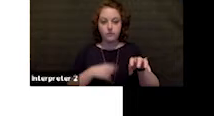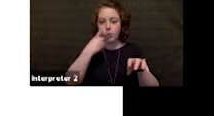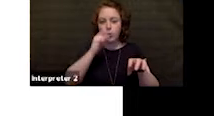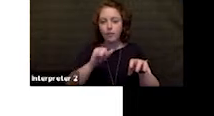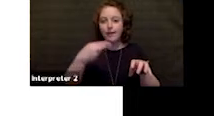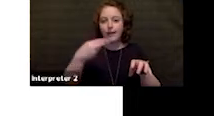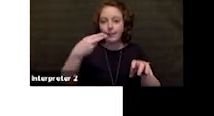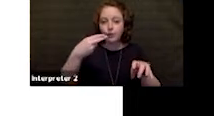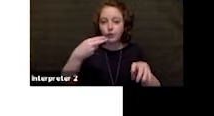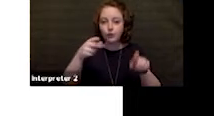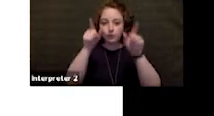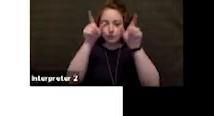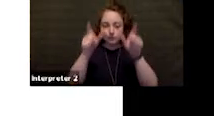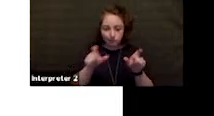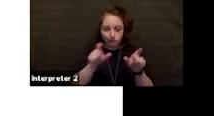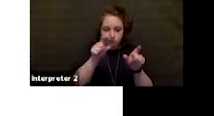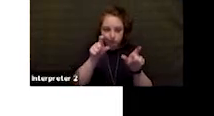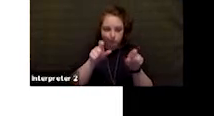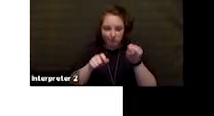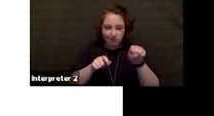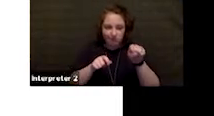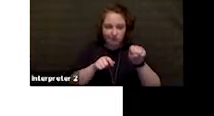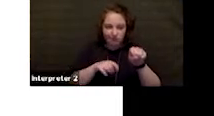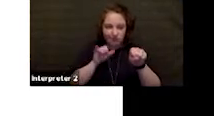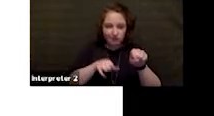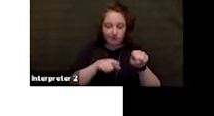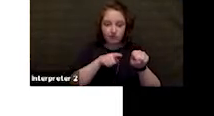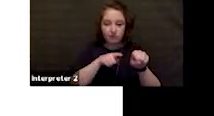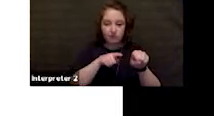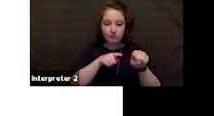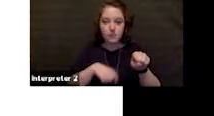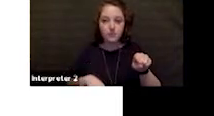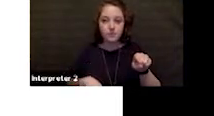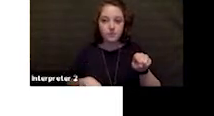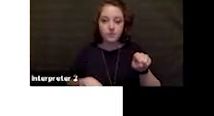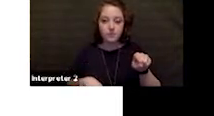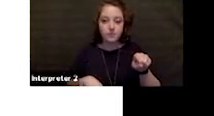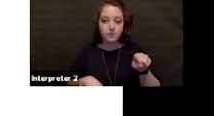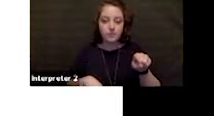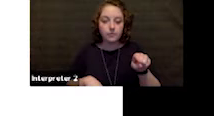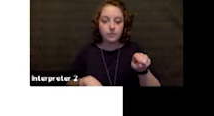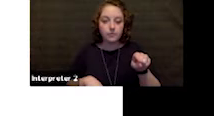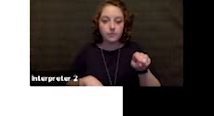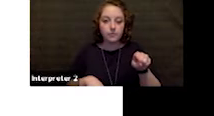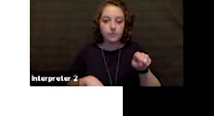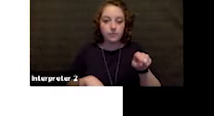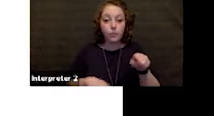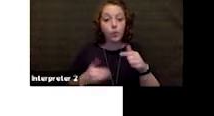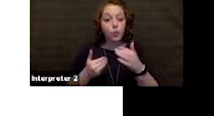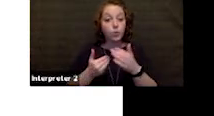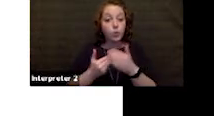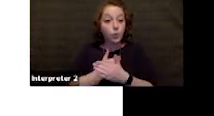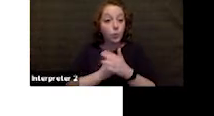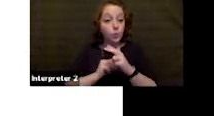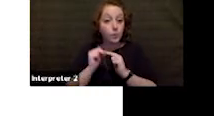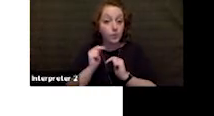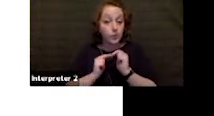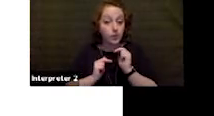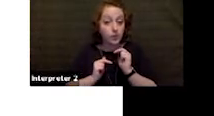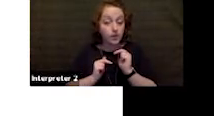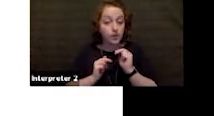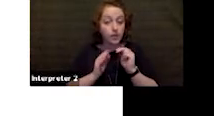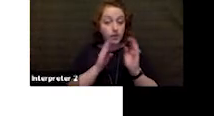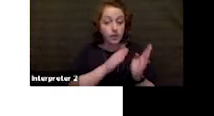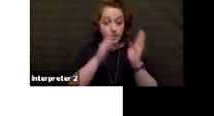building that's in the lower part of that site plan. The new building was designed here in the